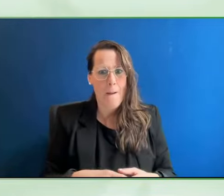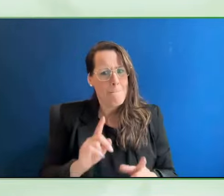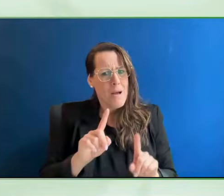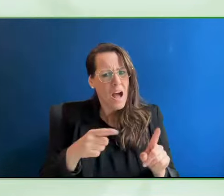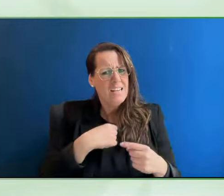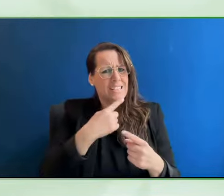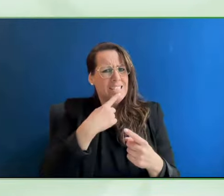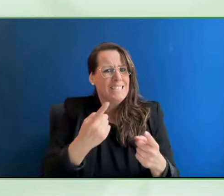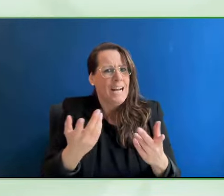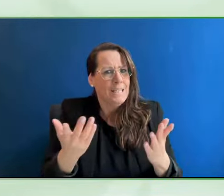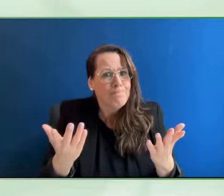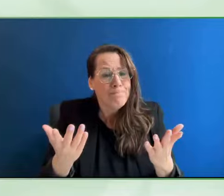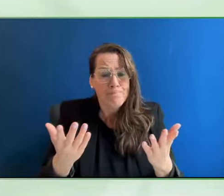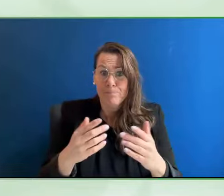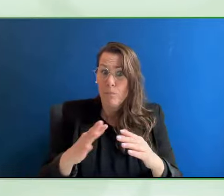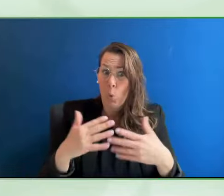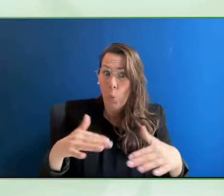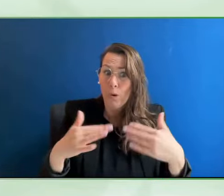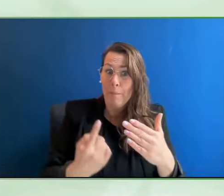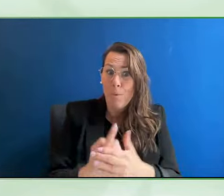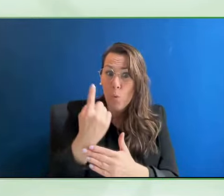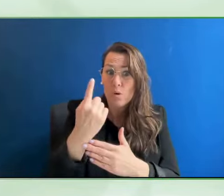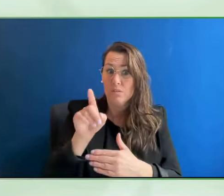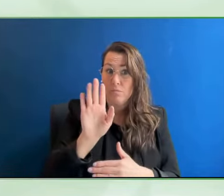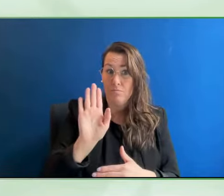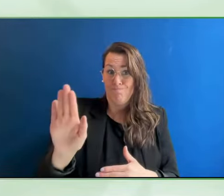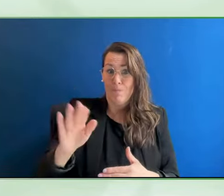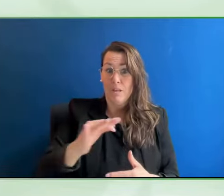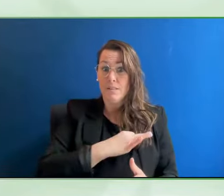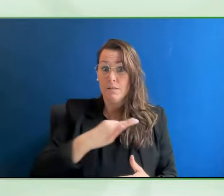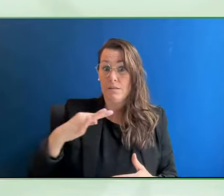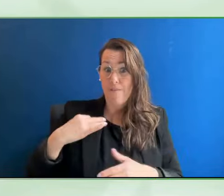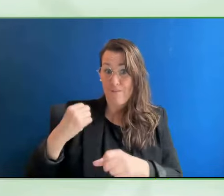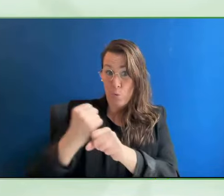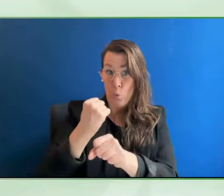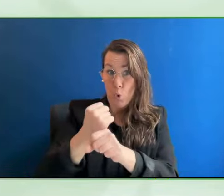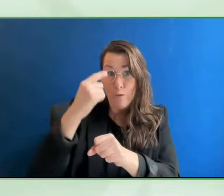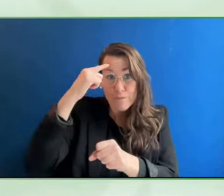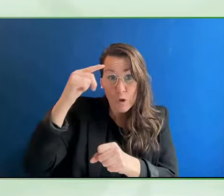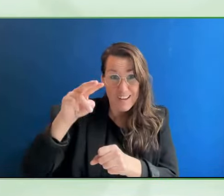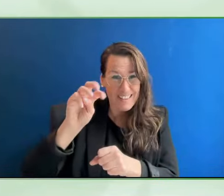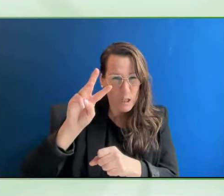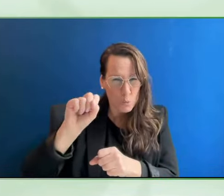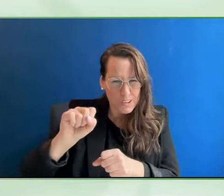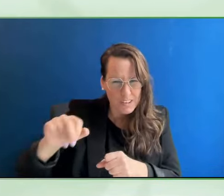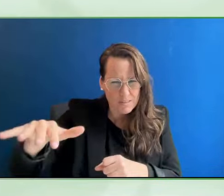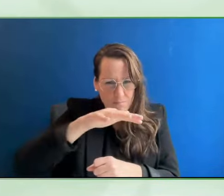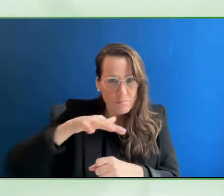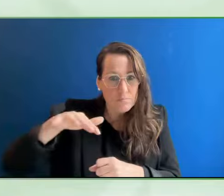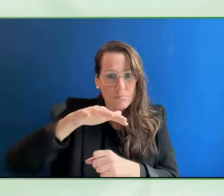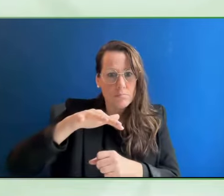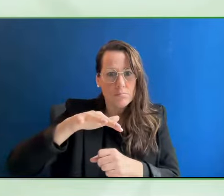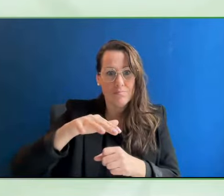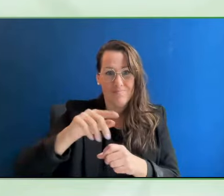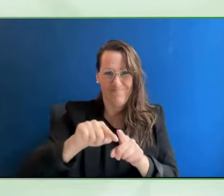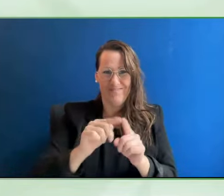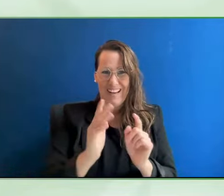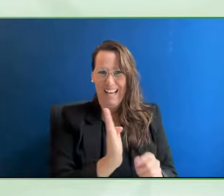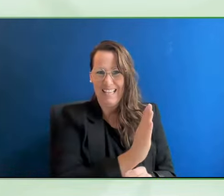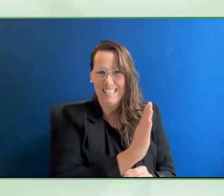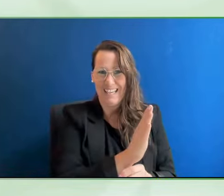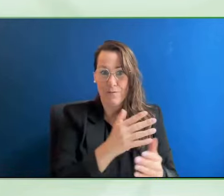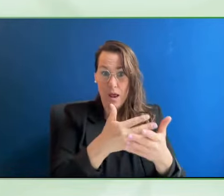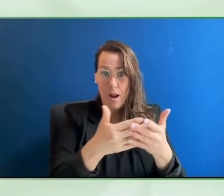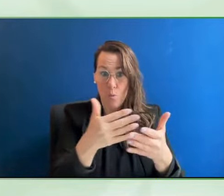are working for producing the news in easy language. And third, if